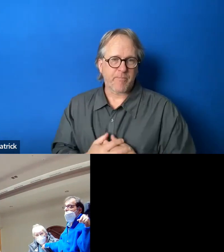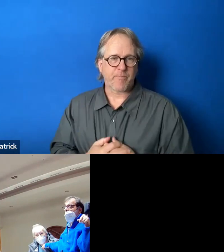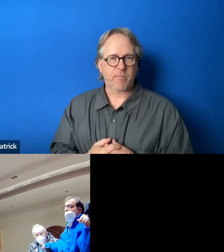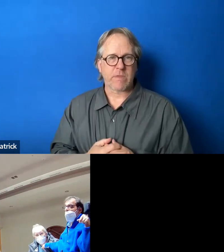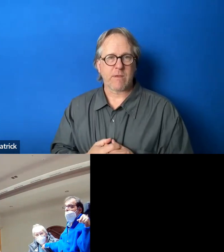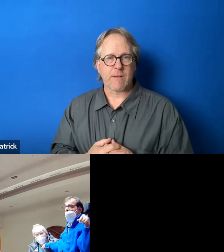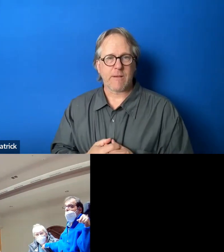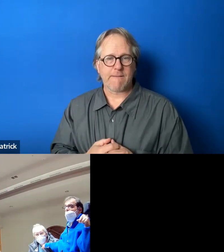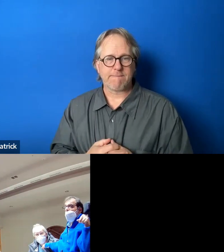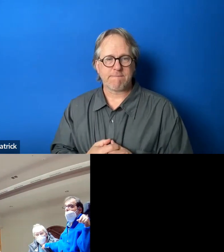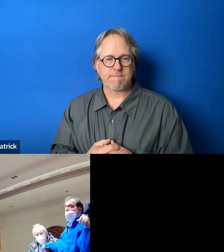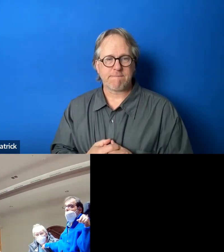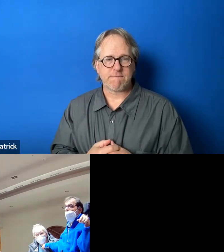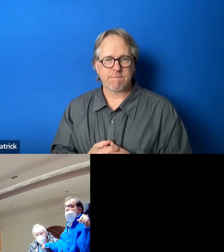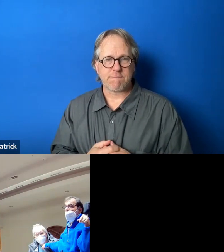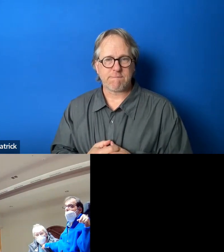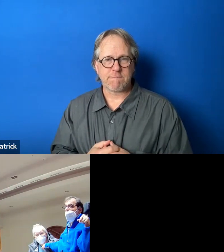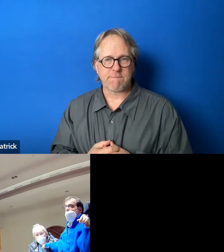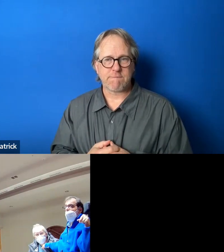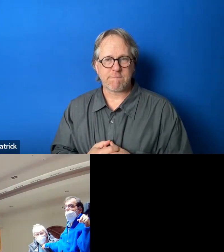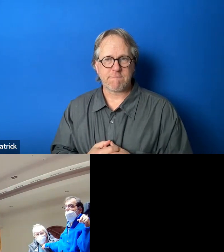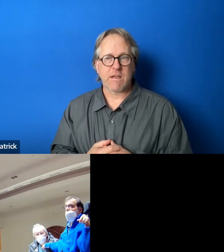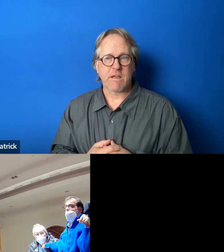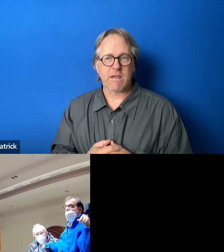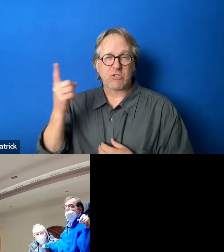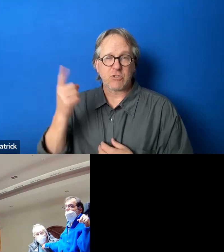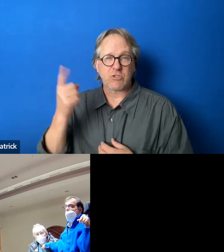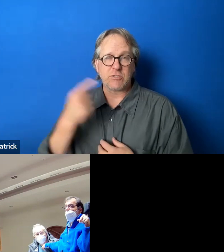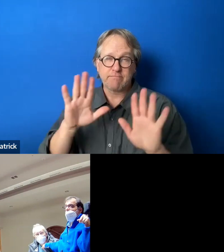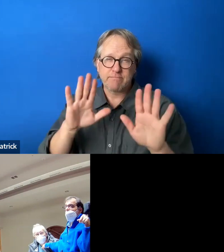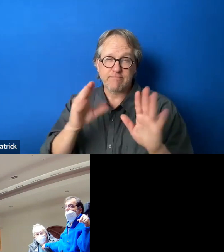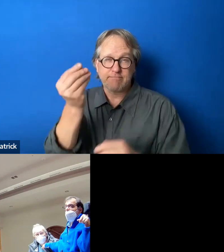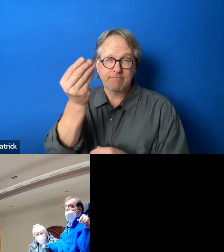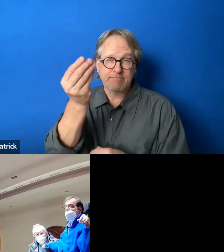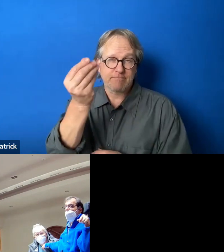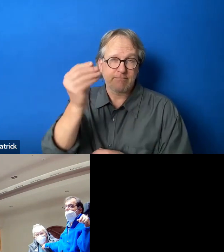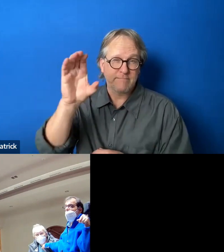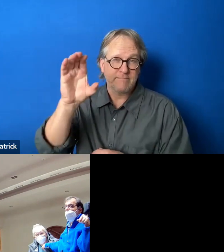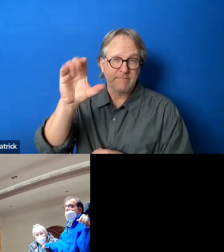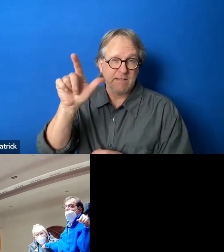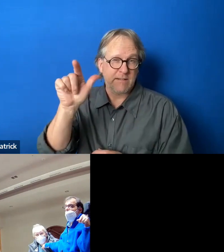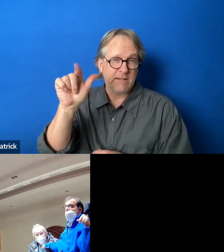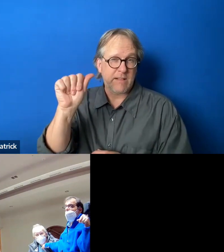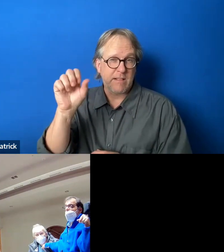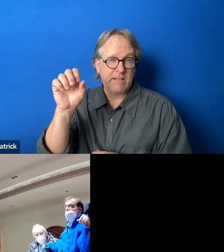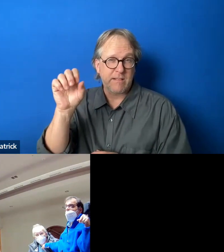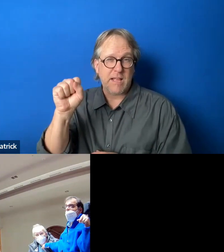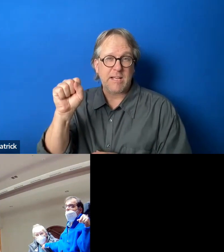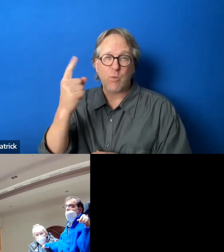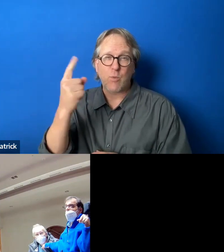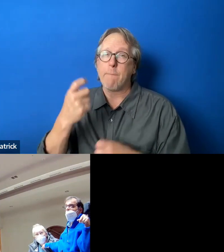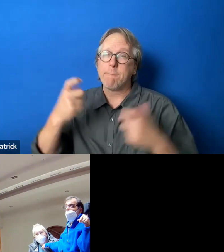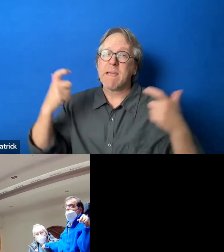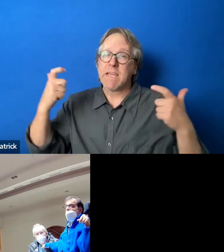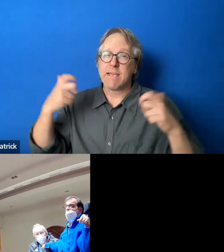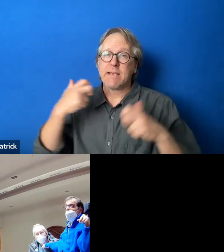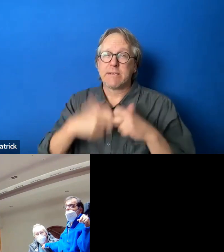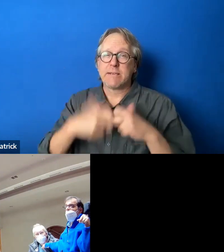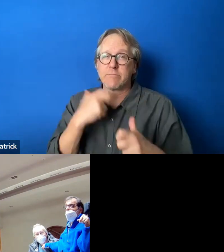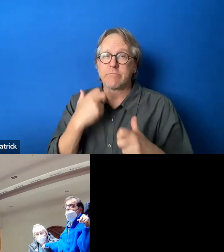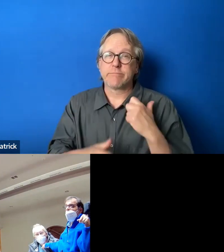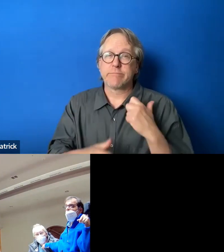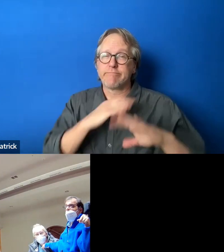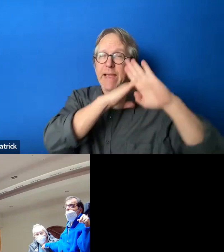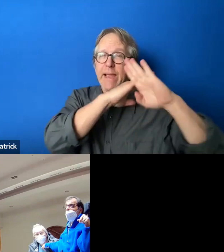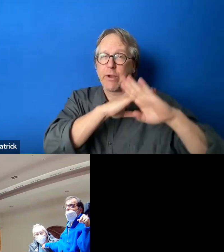the big hurdles. And she pointed out that class is one of the big hurdles. That connects so many issues.